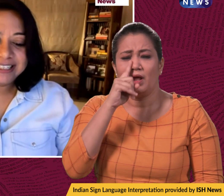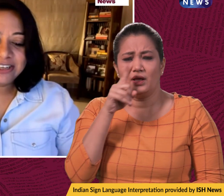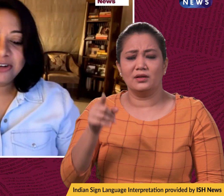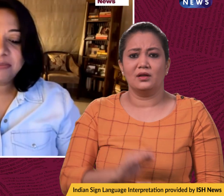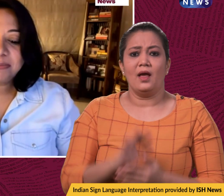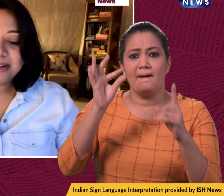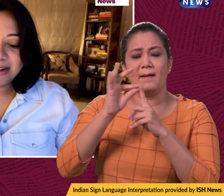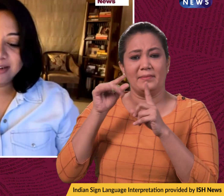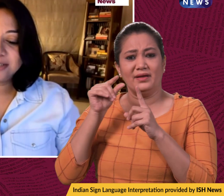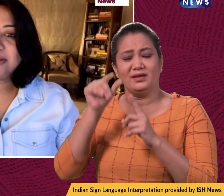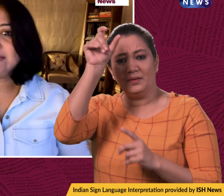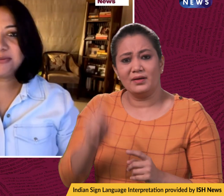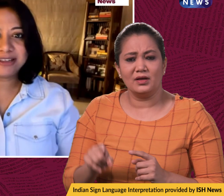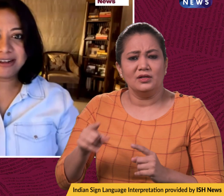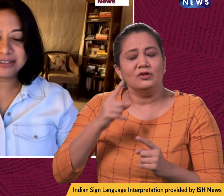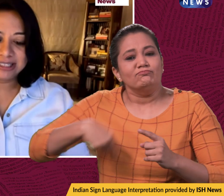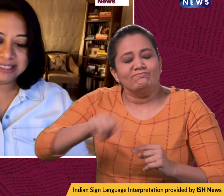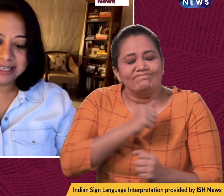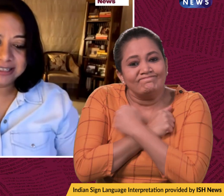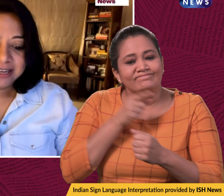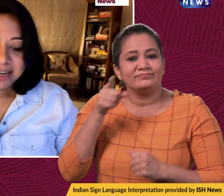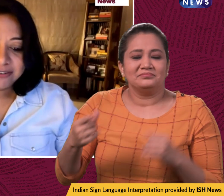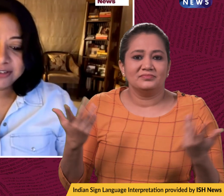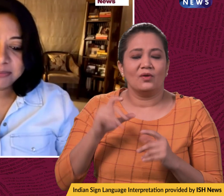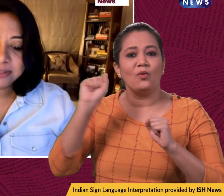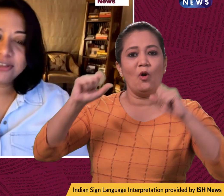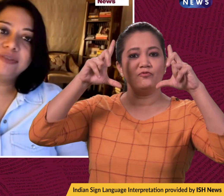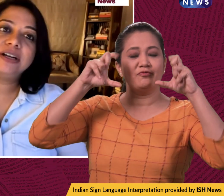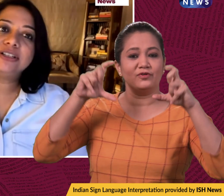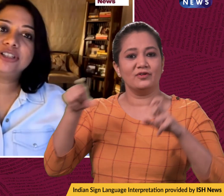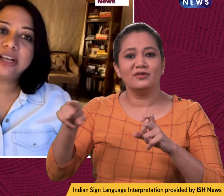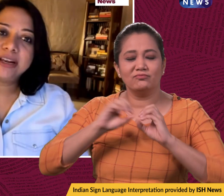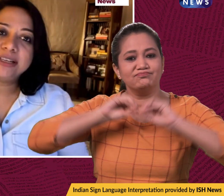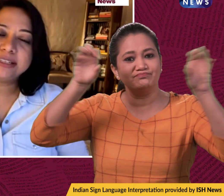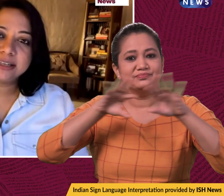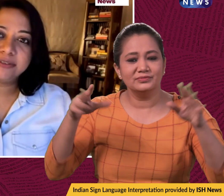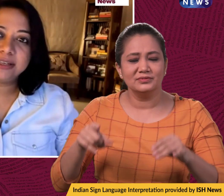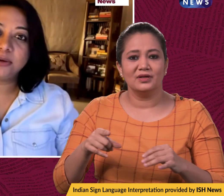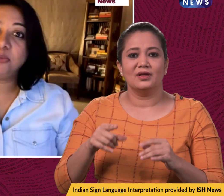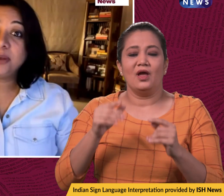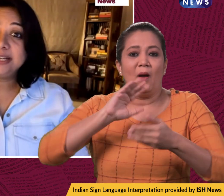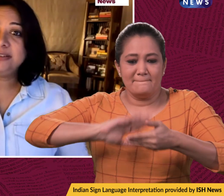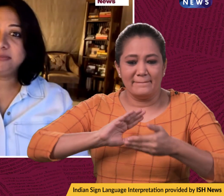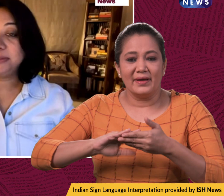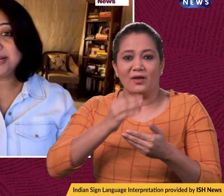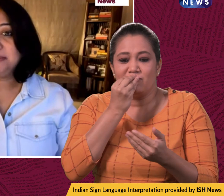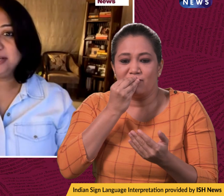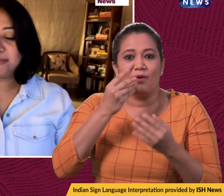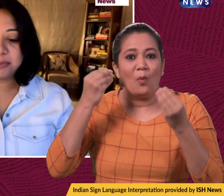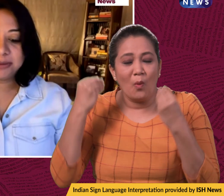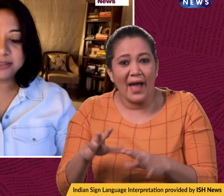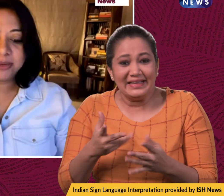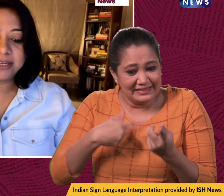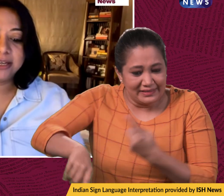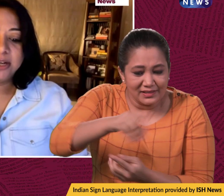a lady called Papya Khad has won everyone's heart on the internet after a picture of her sharing and serving the wedding